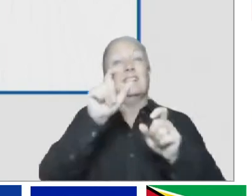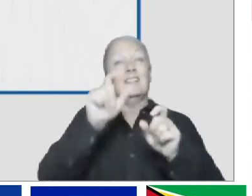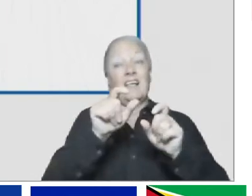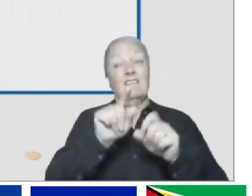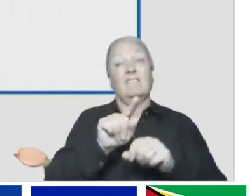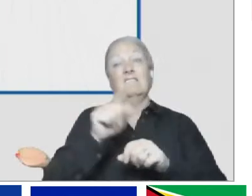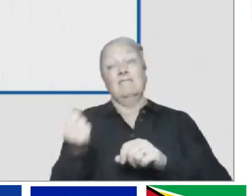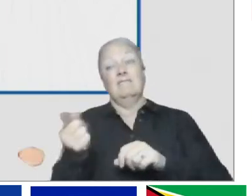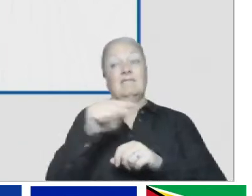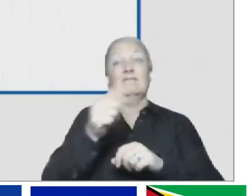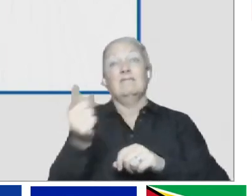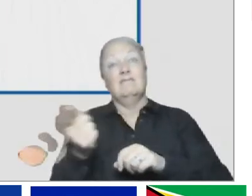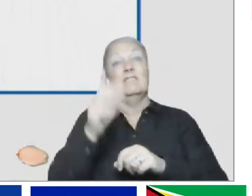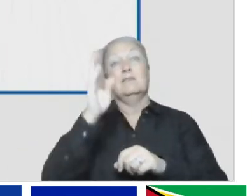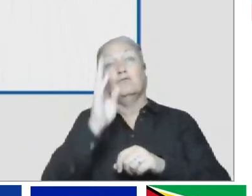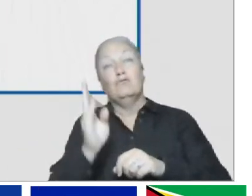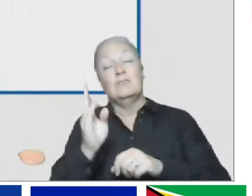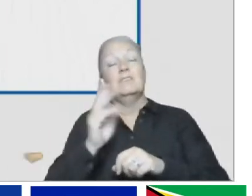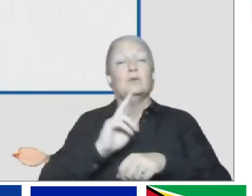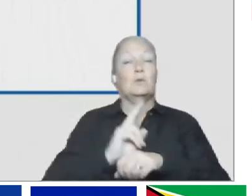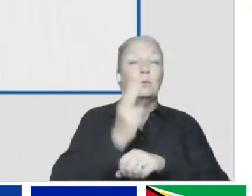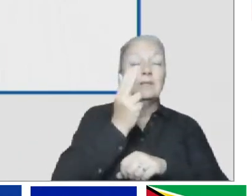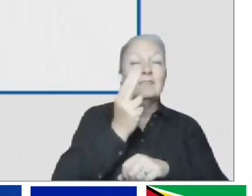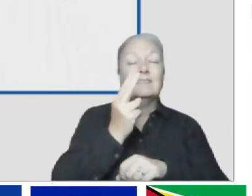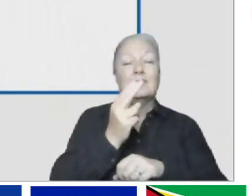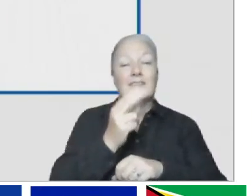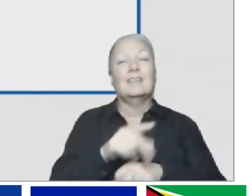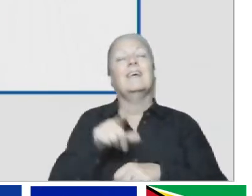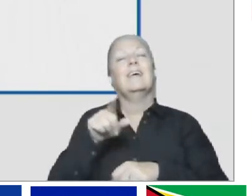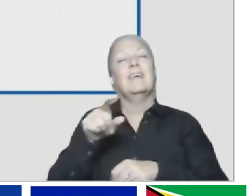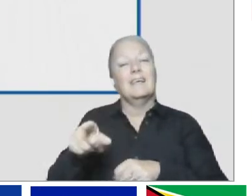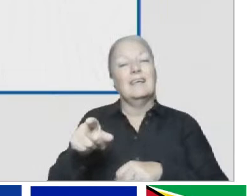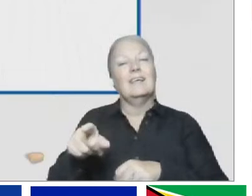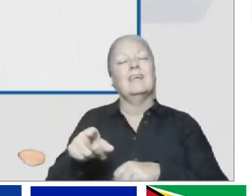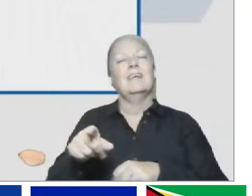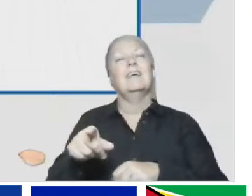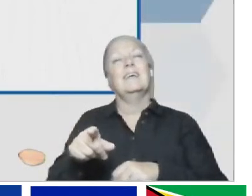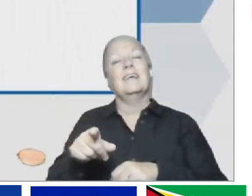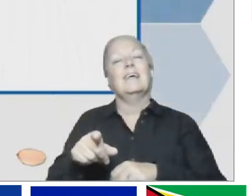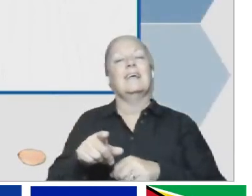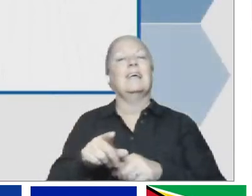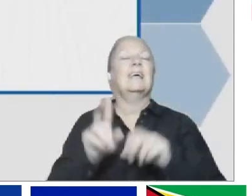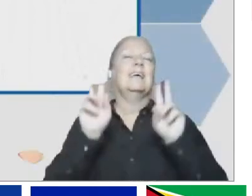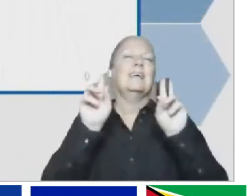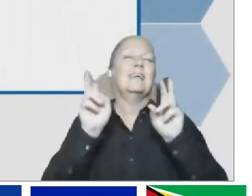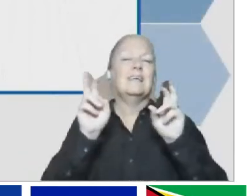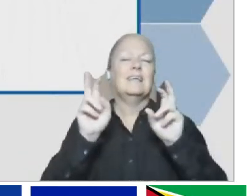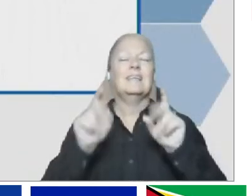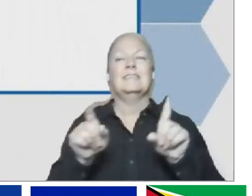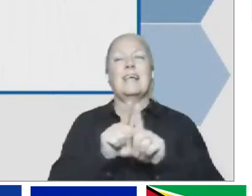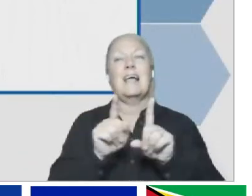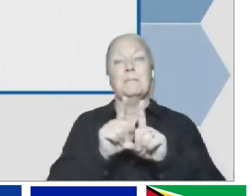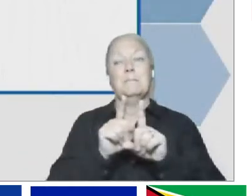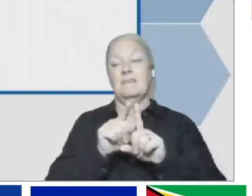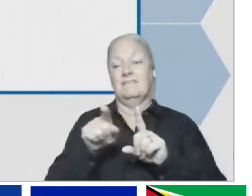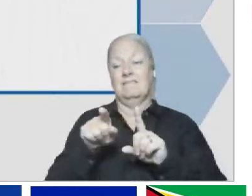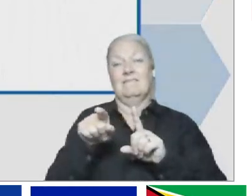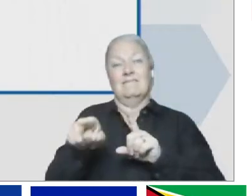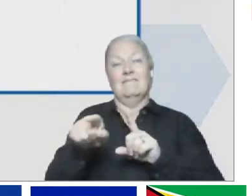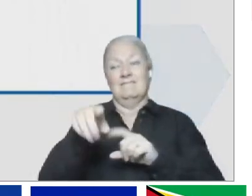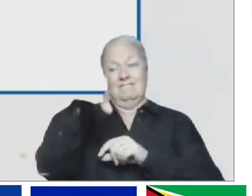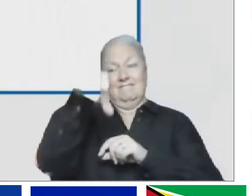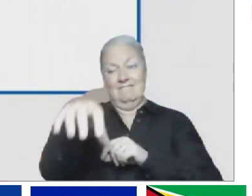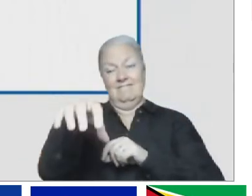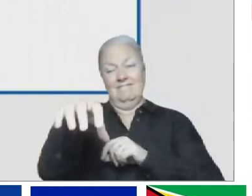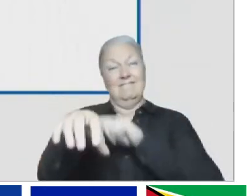that place becomes a binational municipality. Santa do Livramento in Brazil and the city of Ribeira